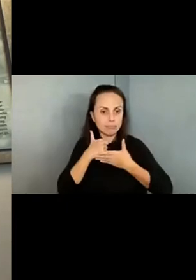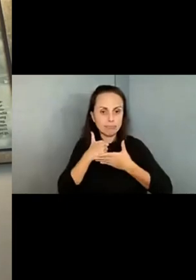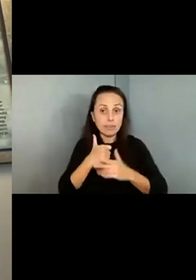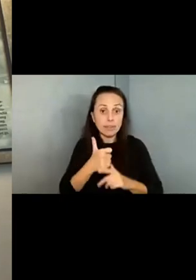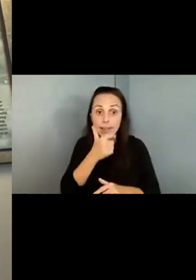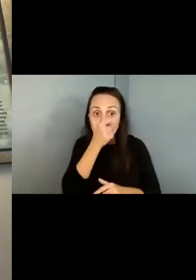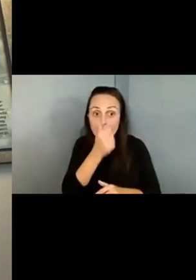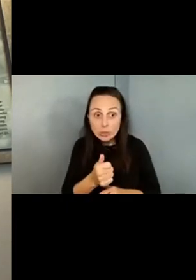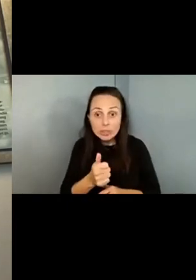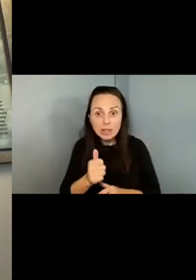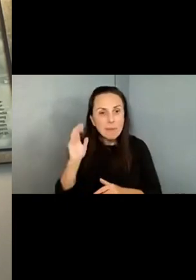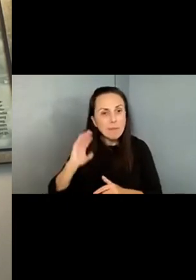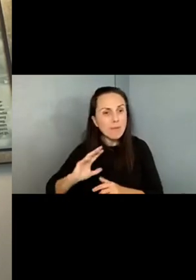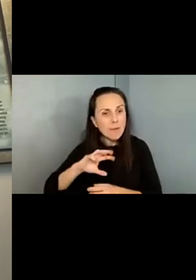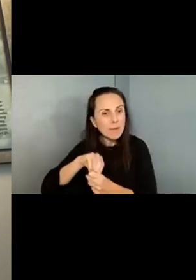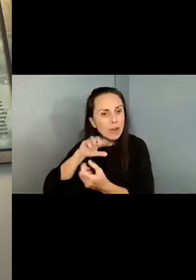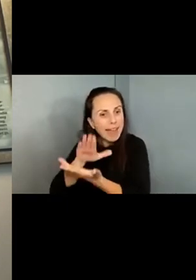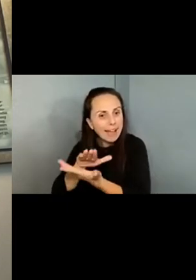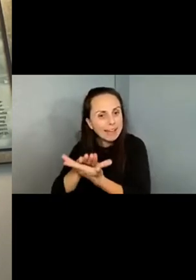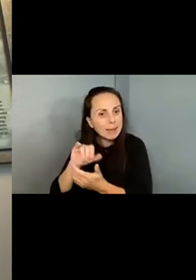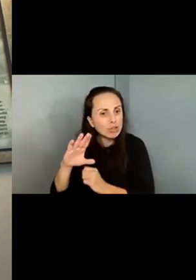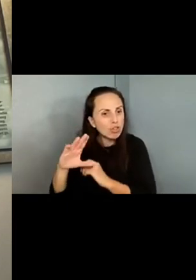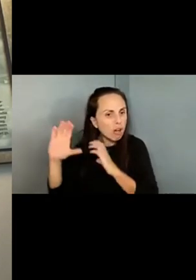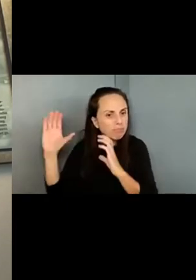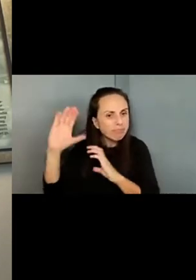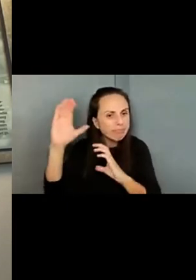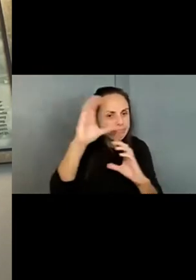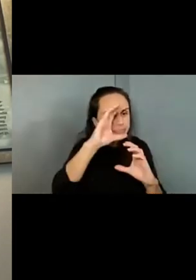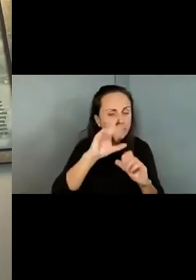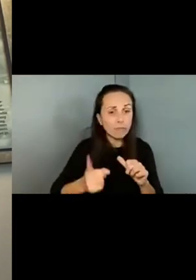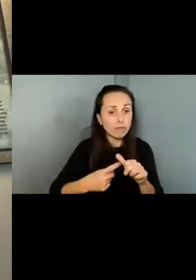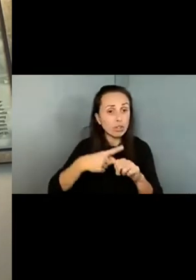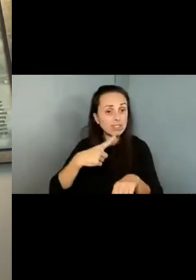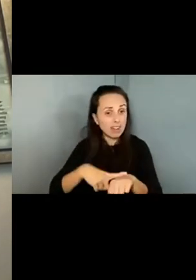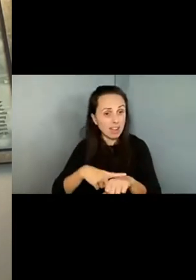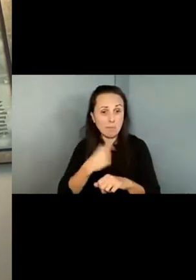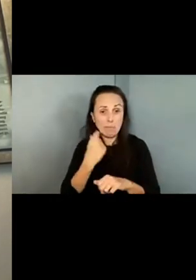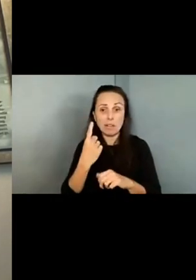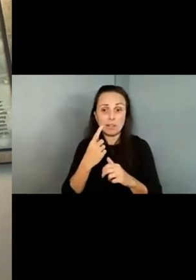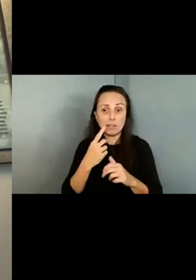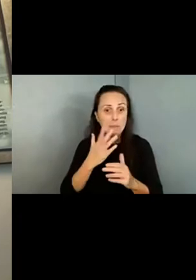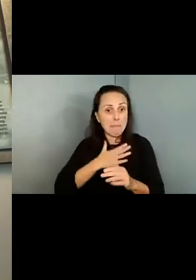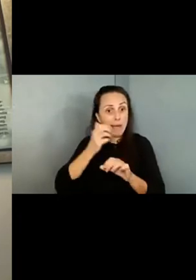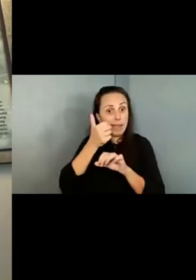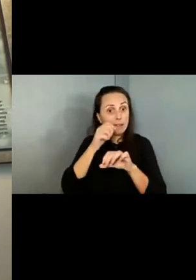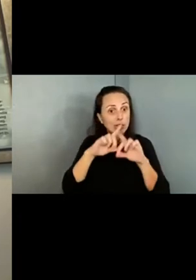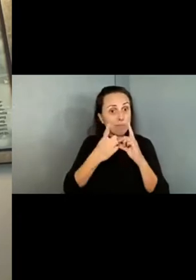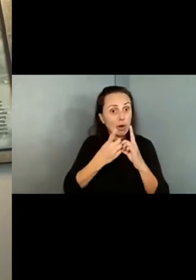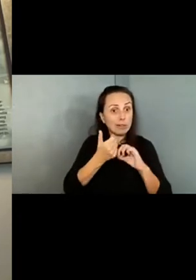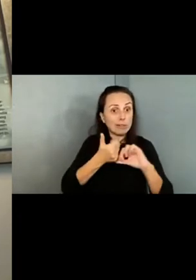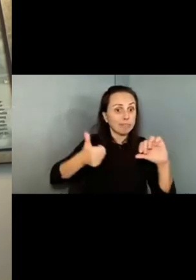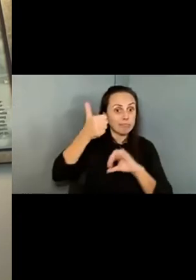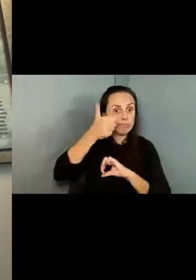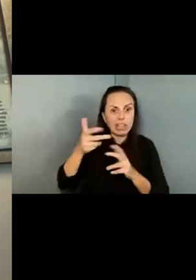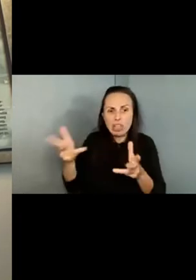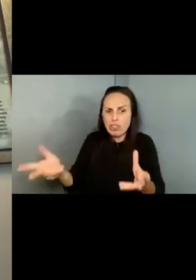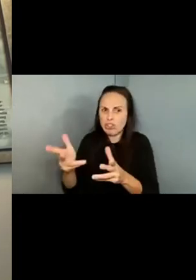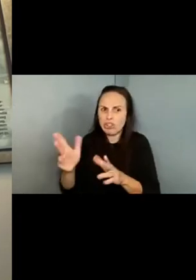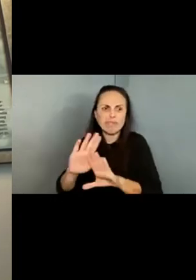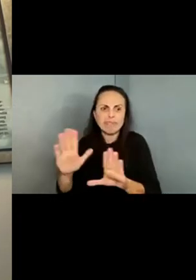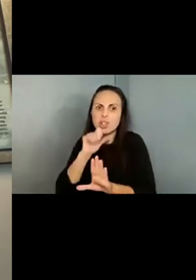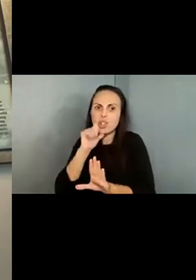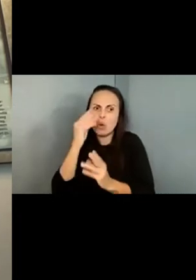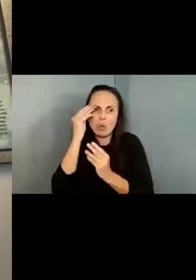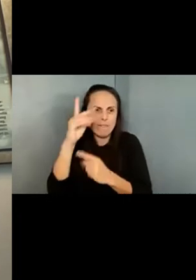Interestingly, when I was on the academic job market for the first time, I was encouraged by my department chair at the time to not disclose